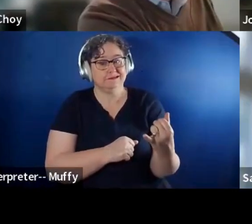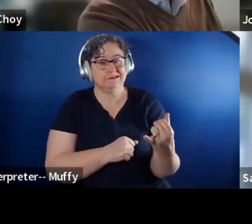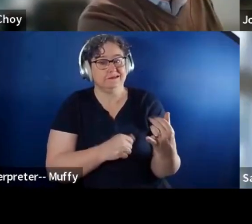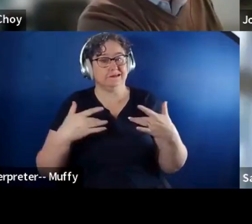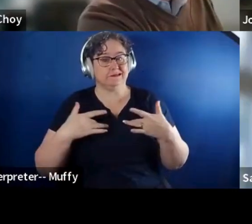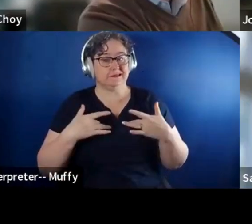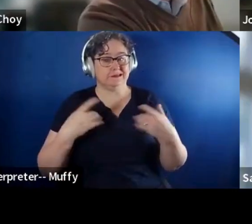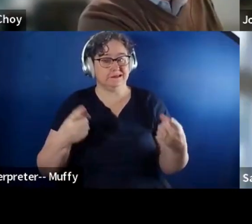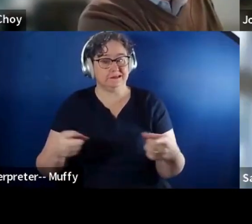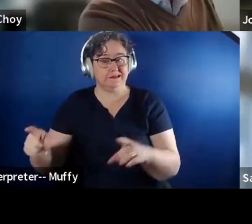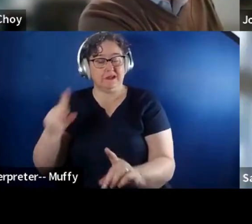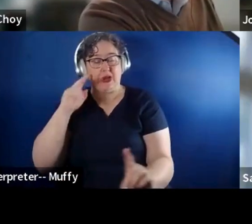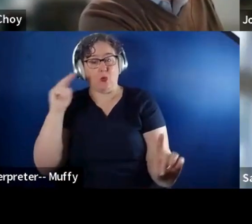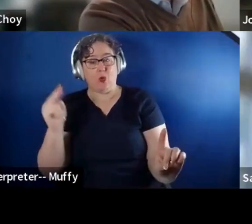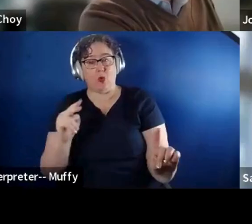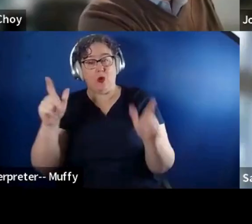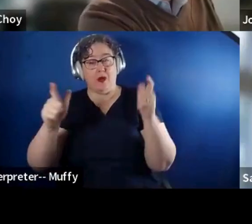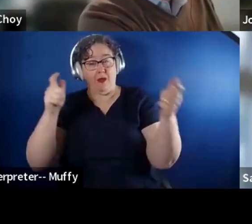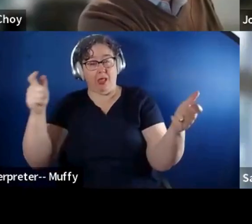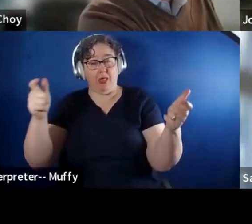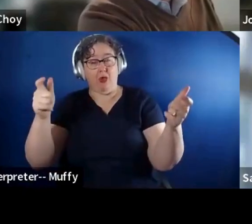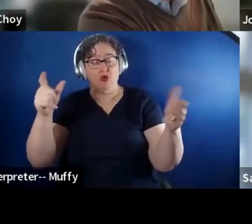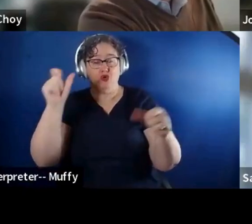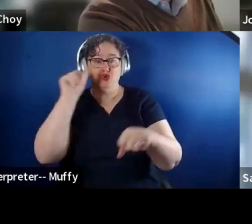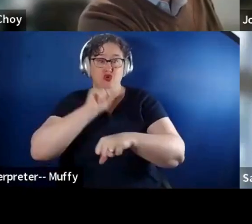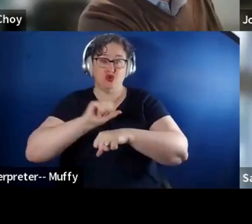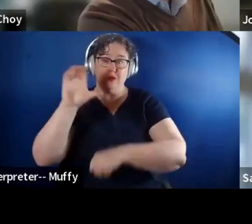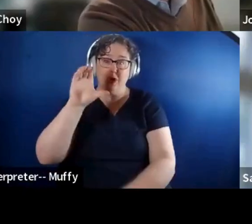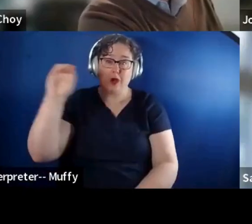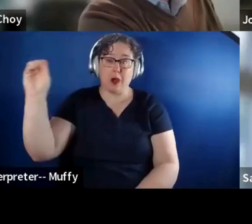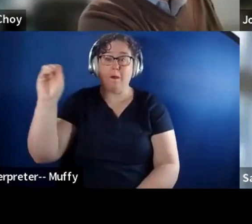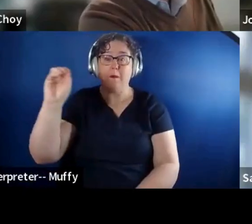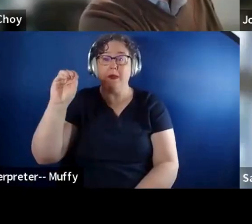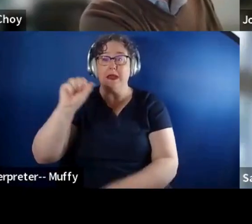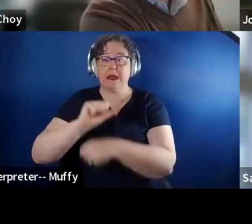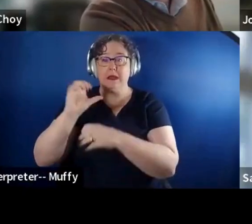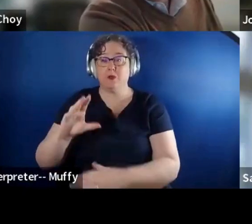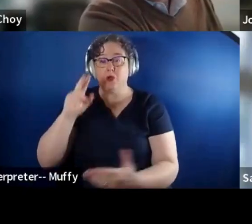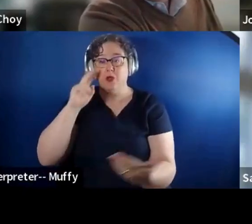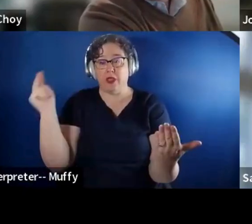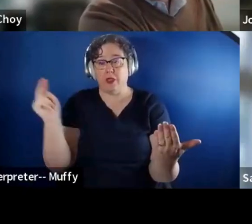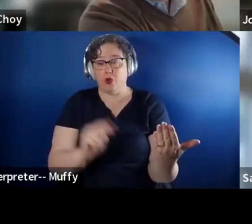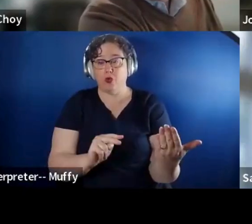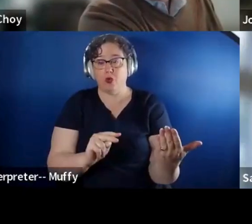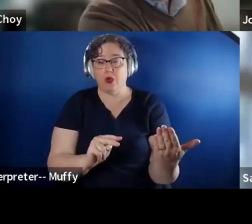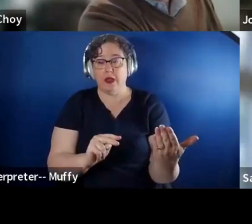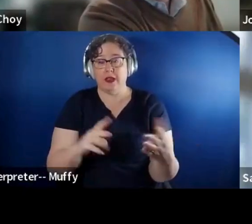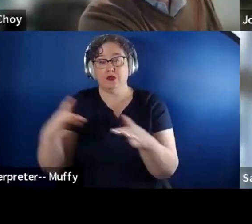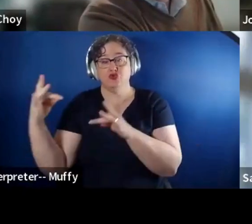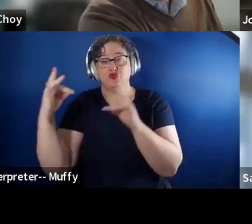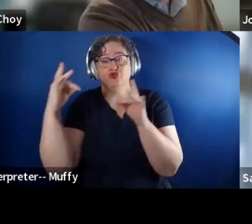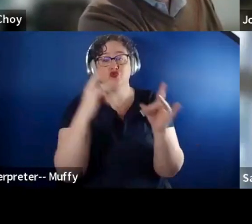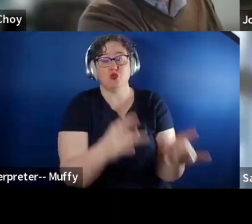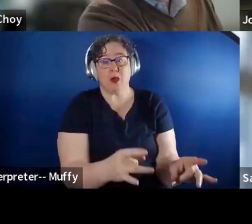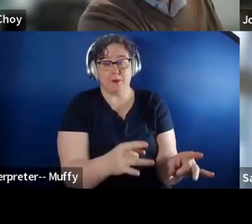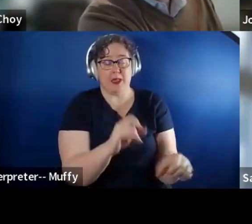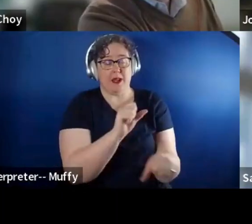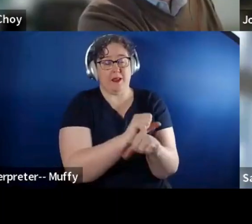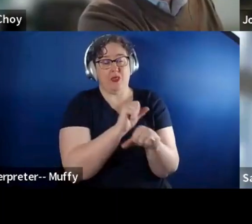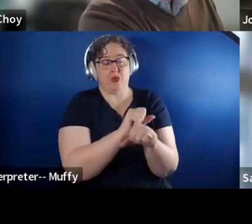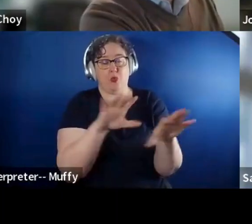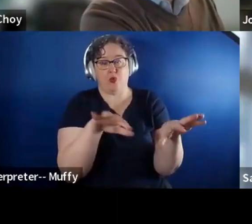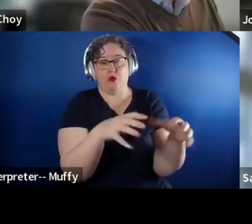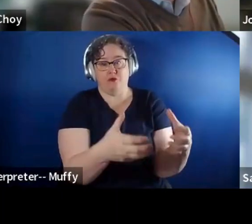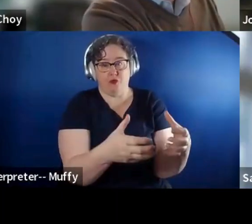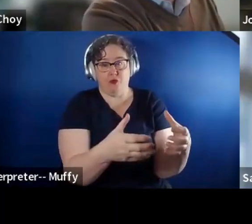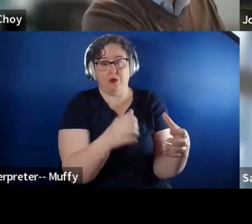trend, when you take a look at the larger employers, they are looking at streamlining their workforce. And it is